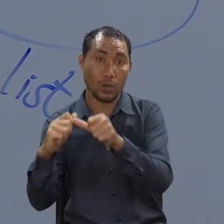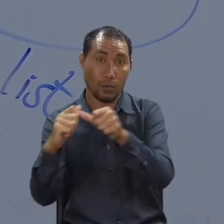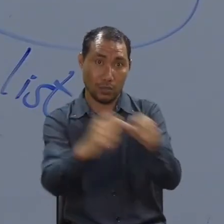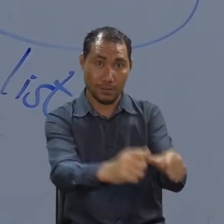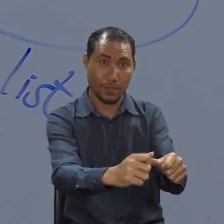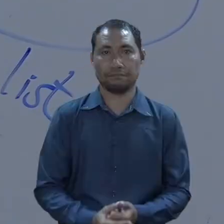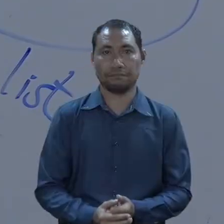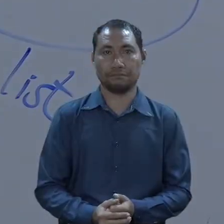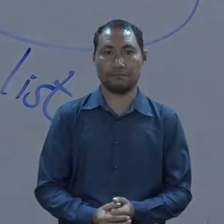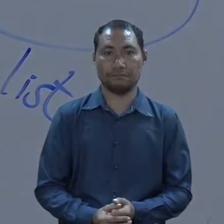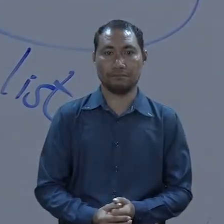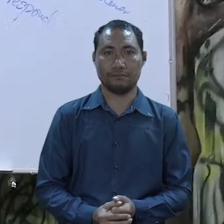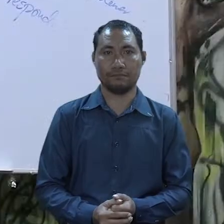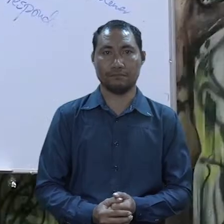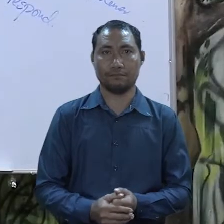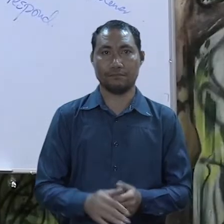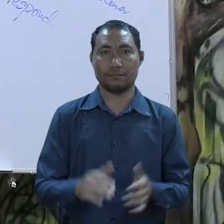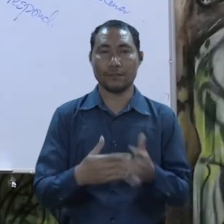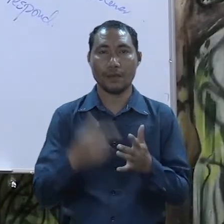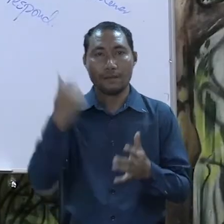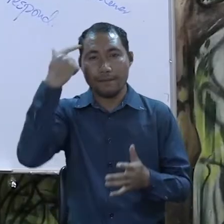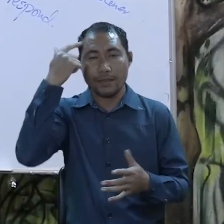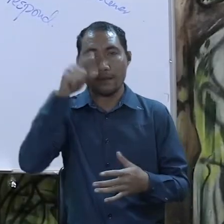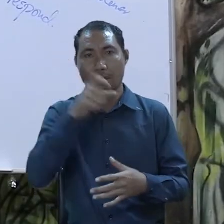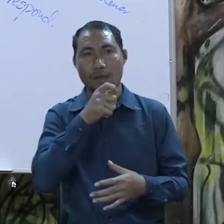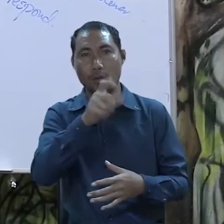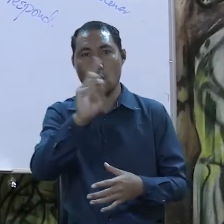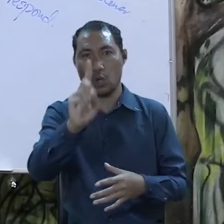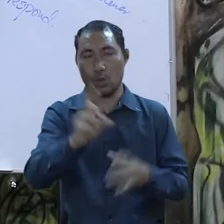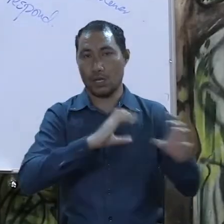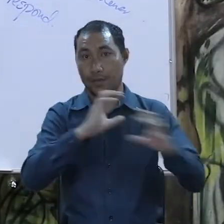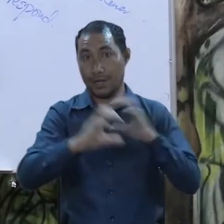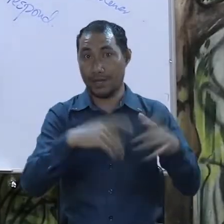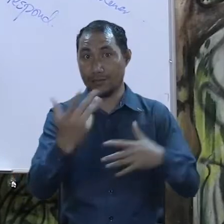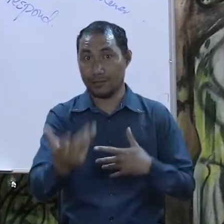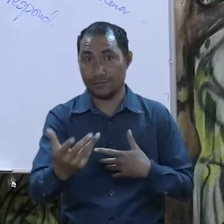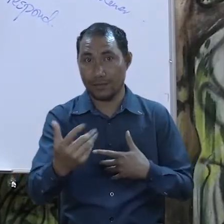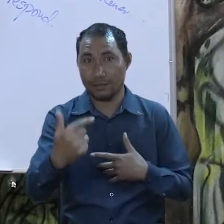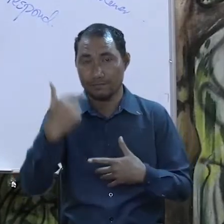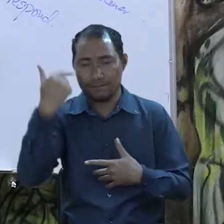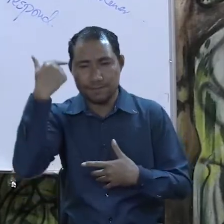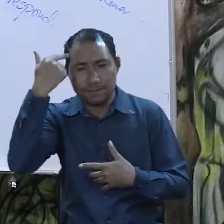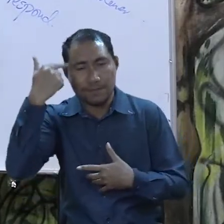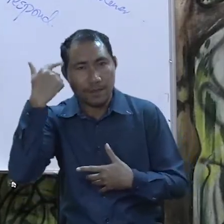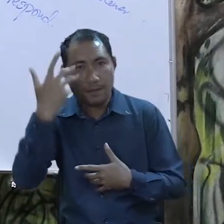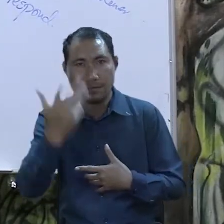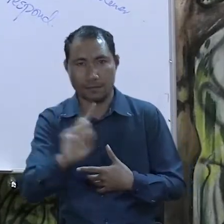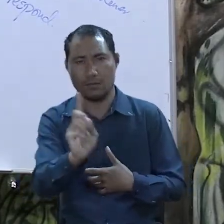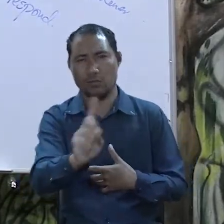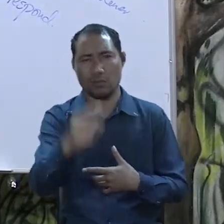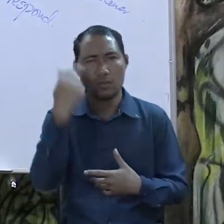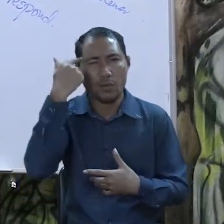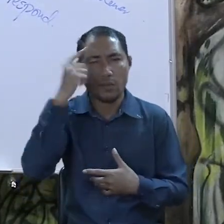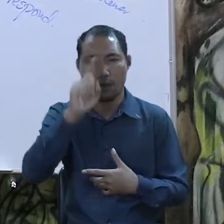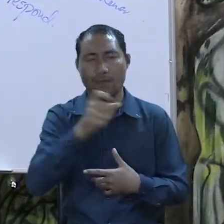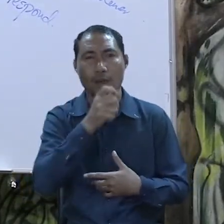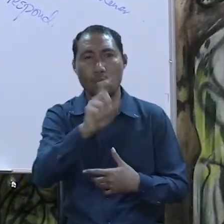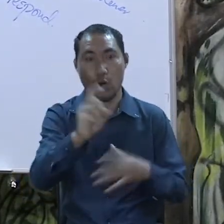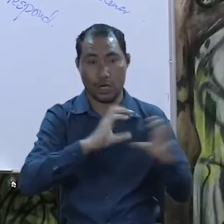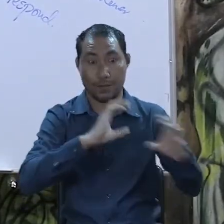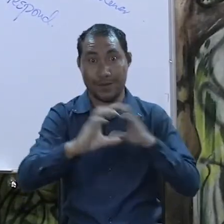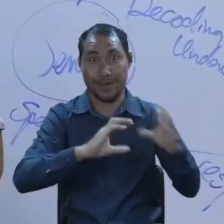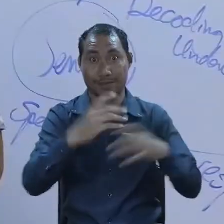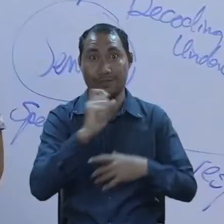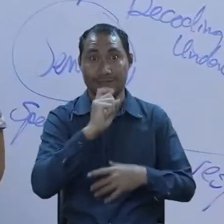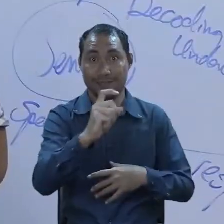manner. So let's think about communication. So broadly in your head, what do you think communication